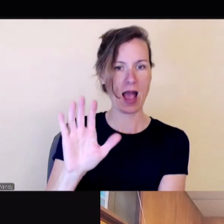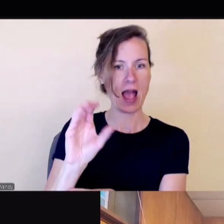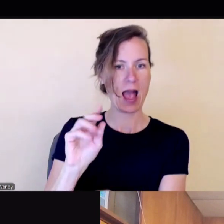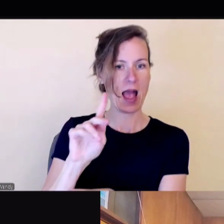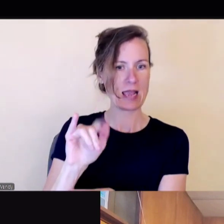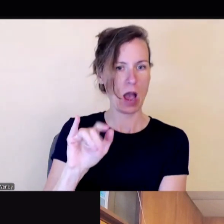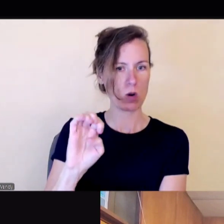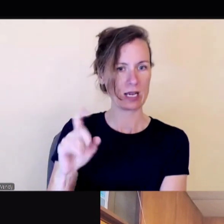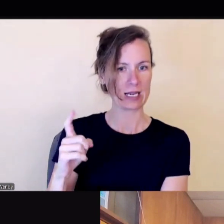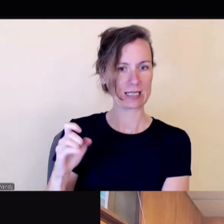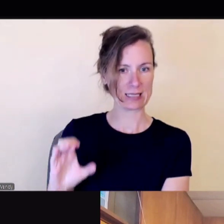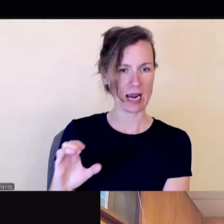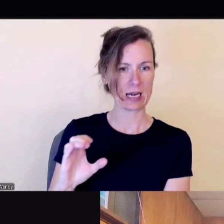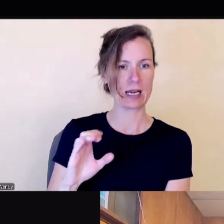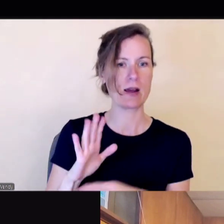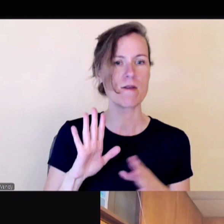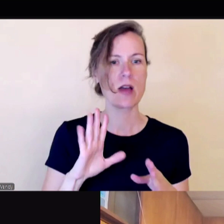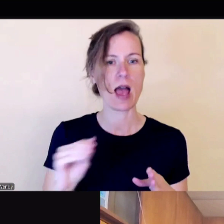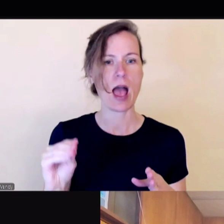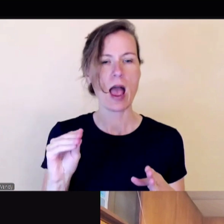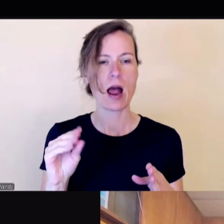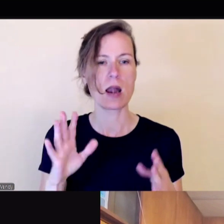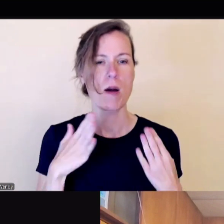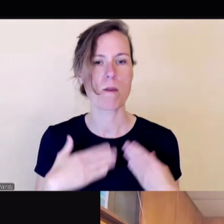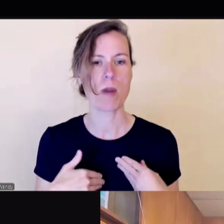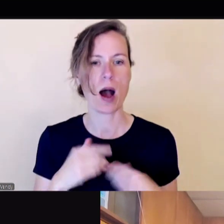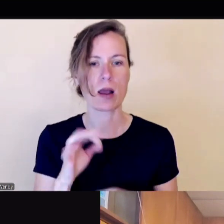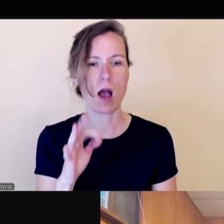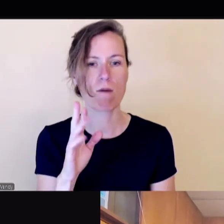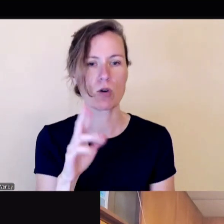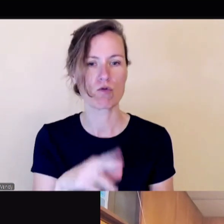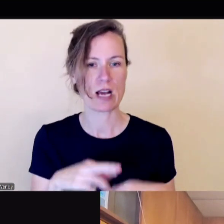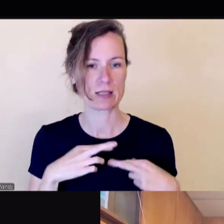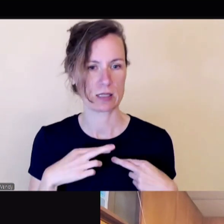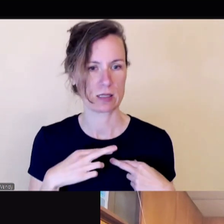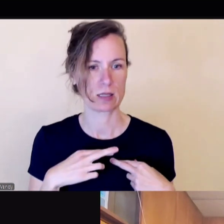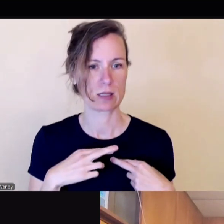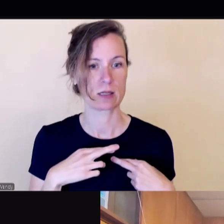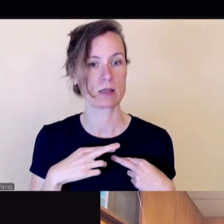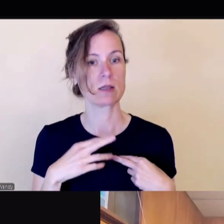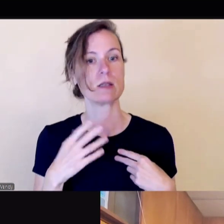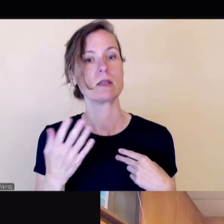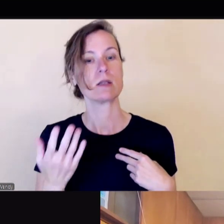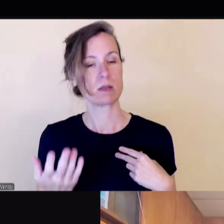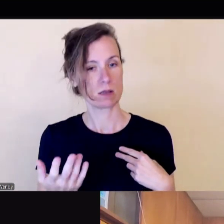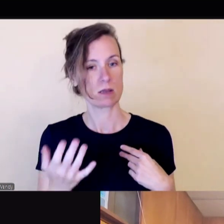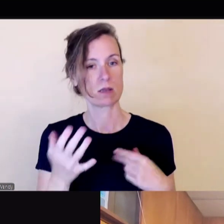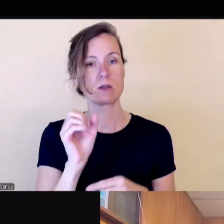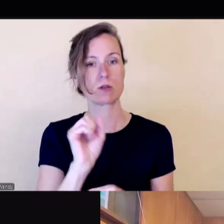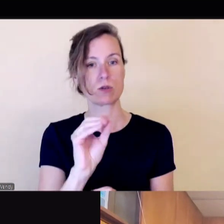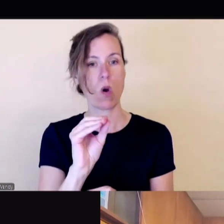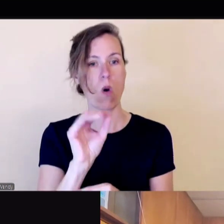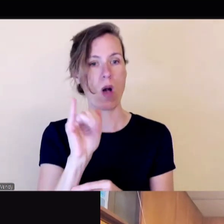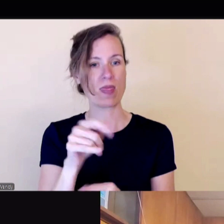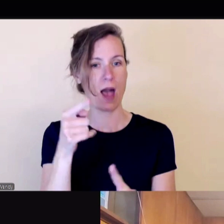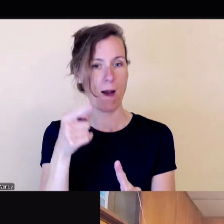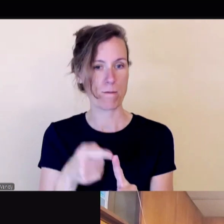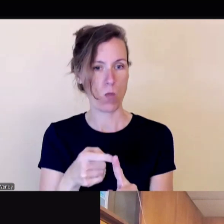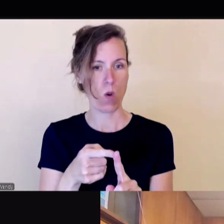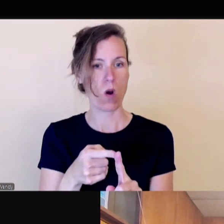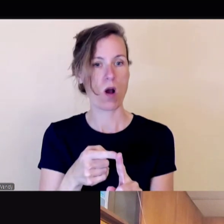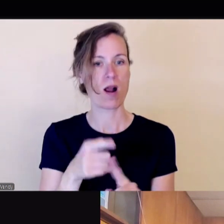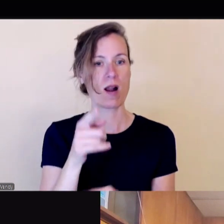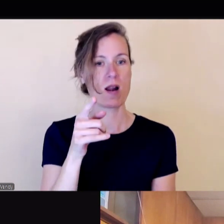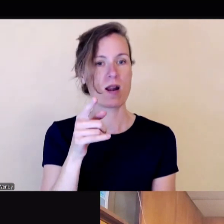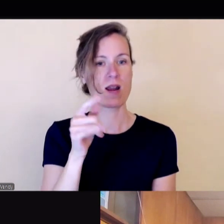question, if the investigation shows that discrimination did occur, then at that point, there's a